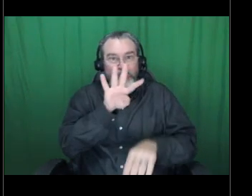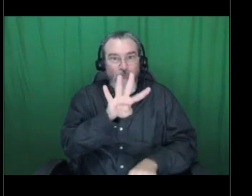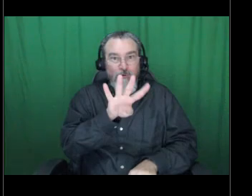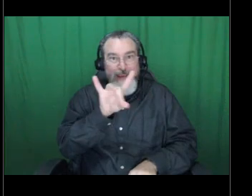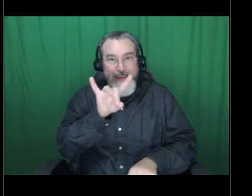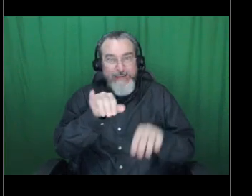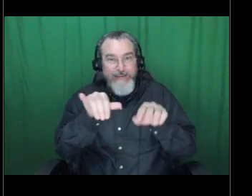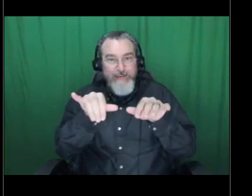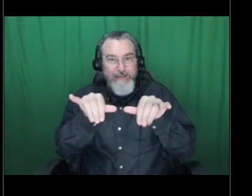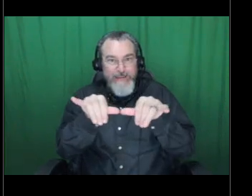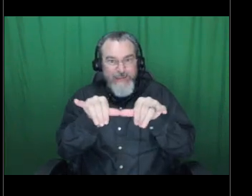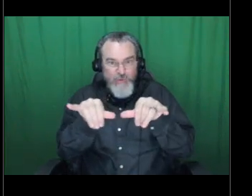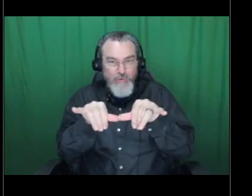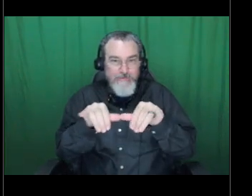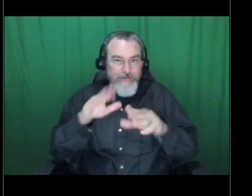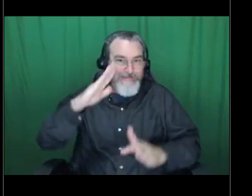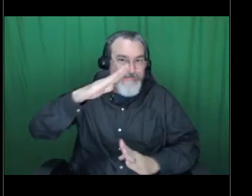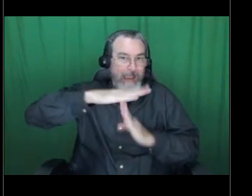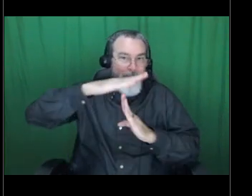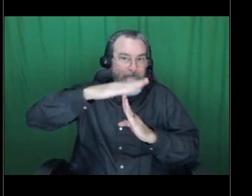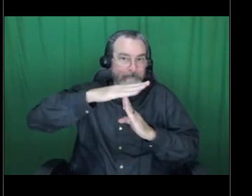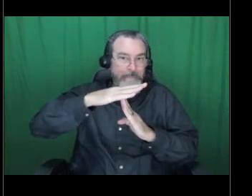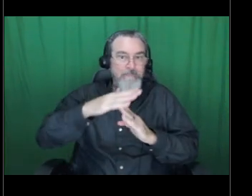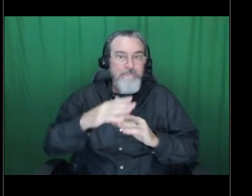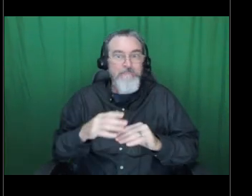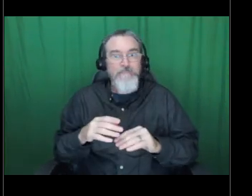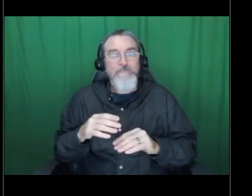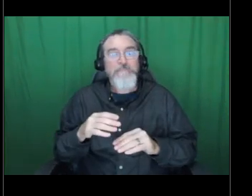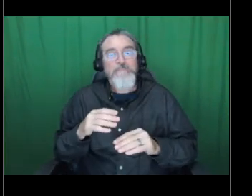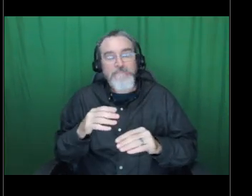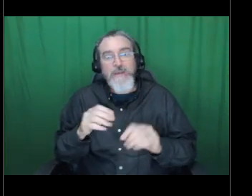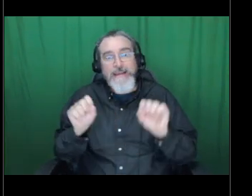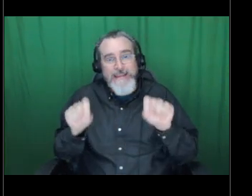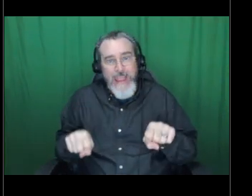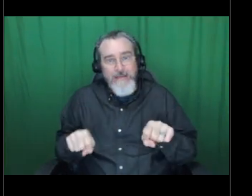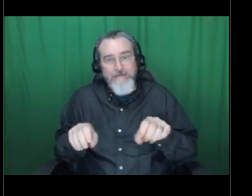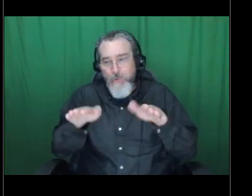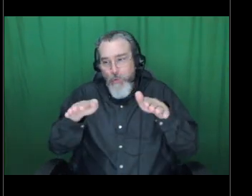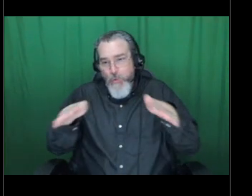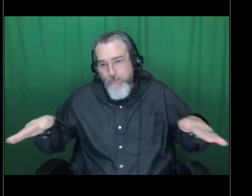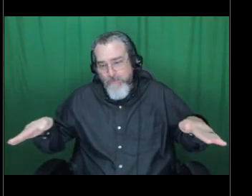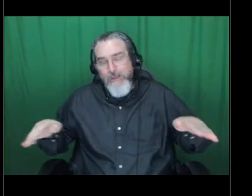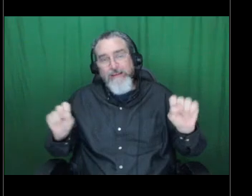ramp, side flares may be 1 to 10.